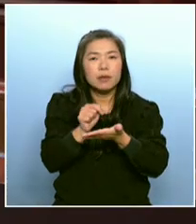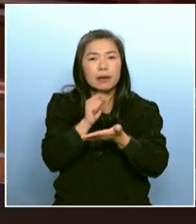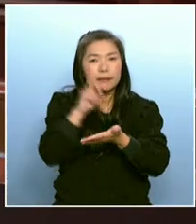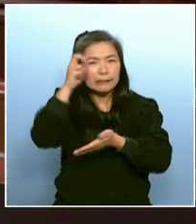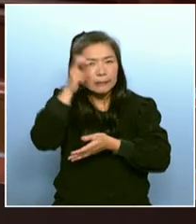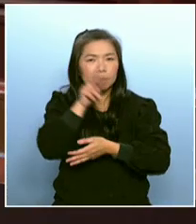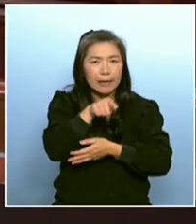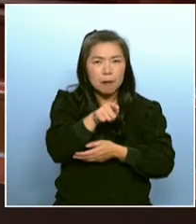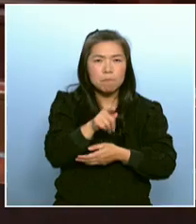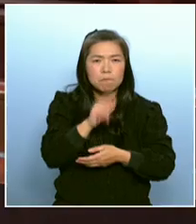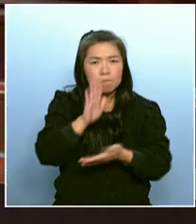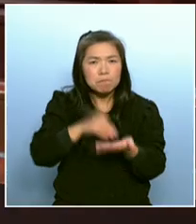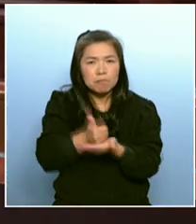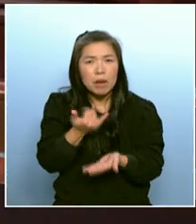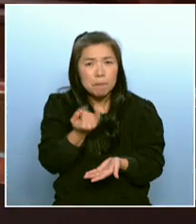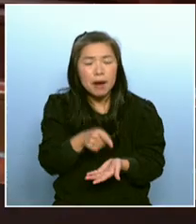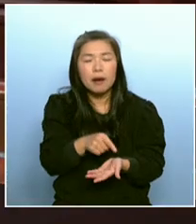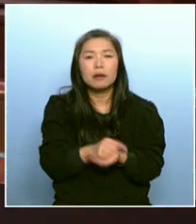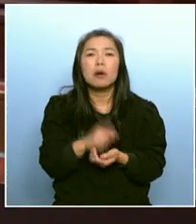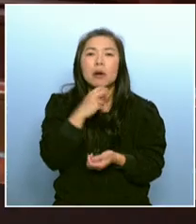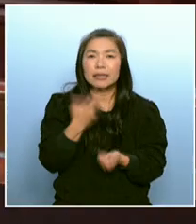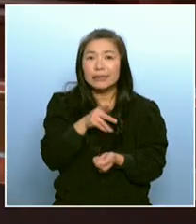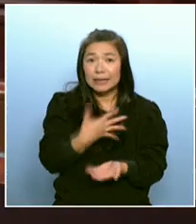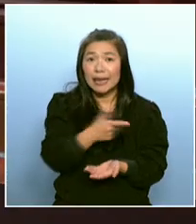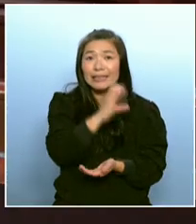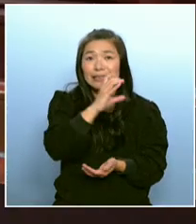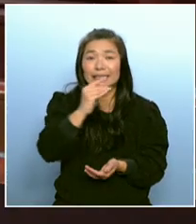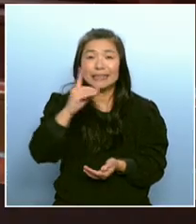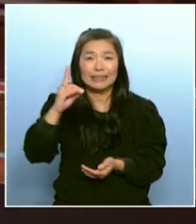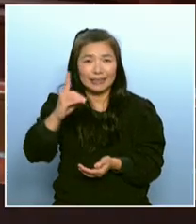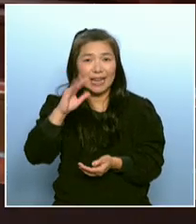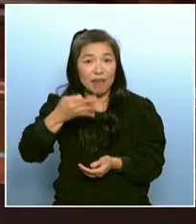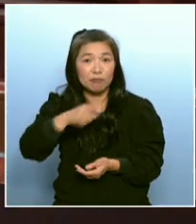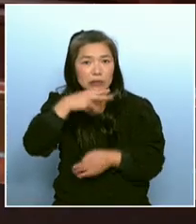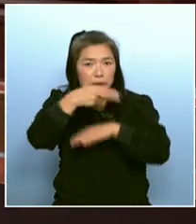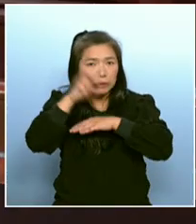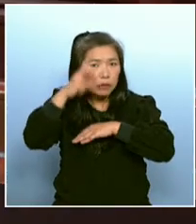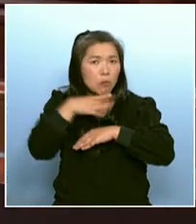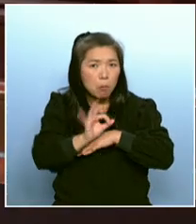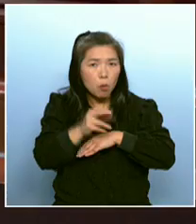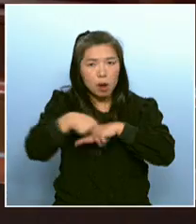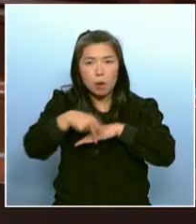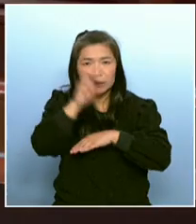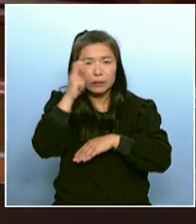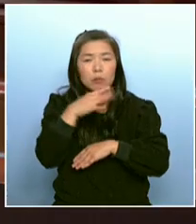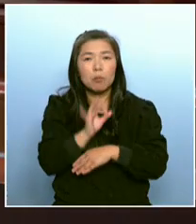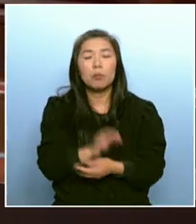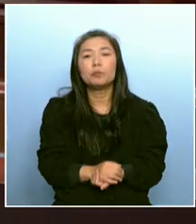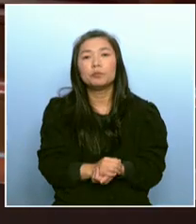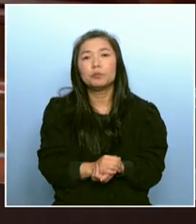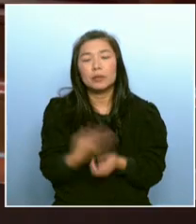participating children? The Strive and Rise program, there is a more complete studies to track the effectiveness of